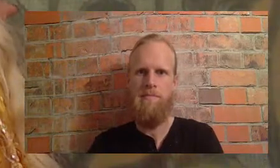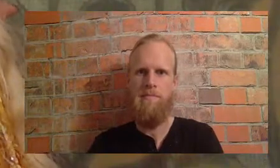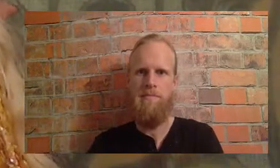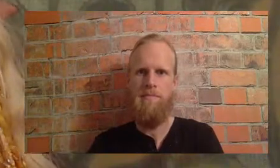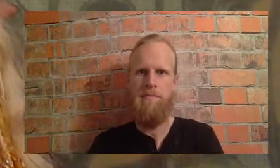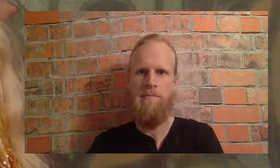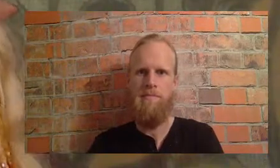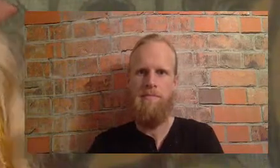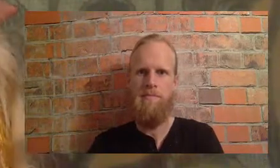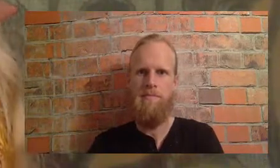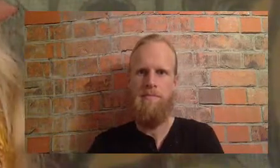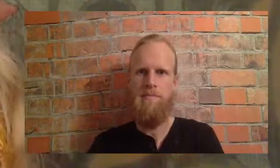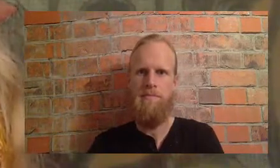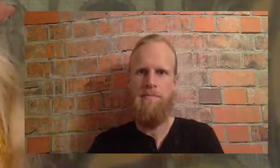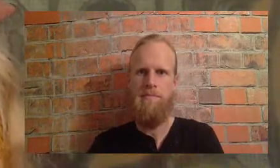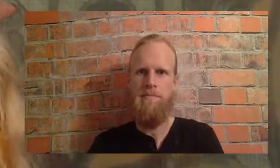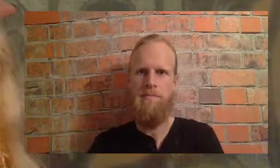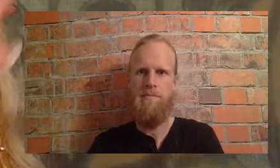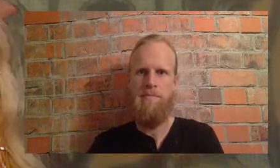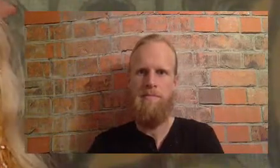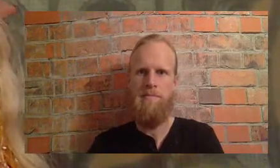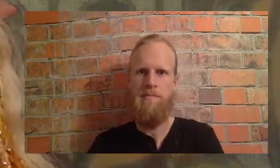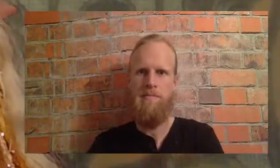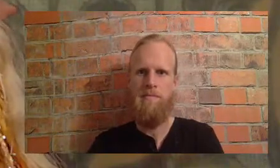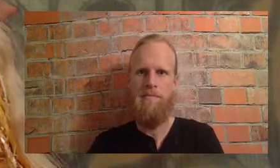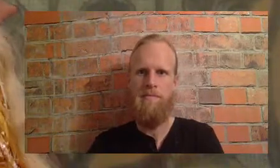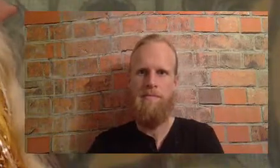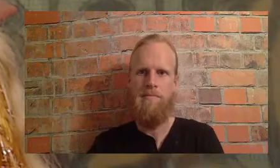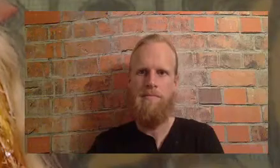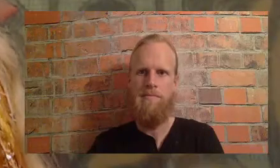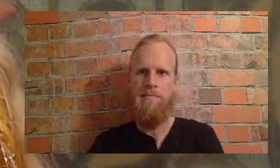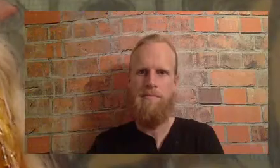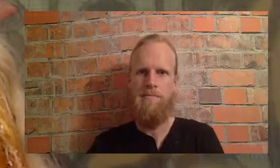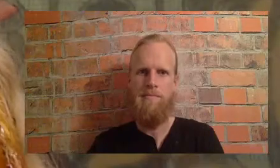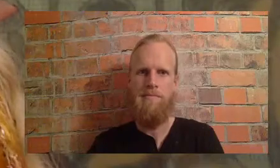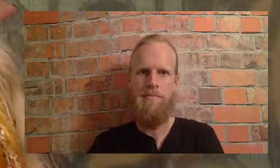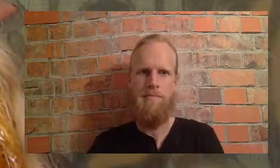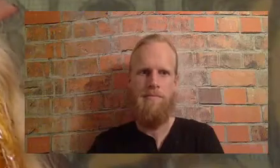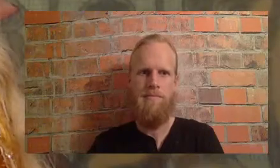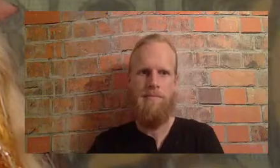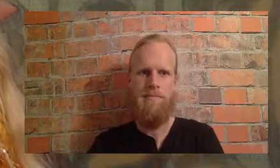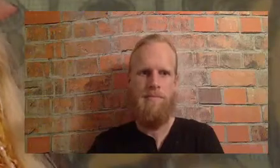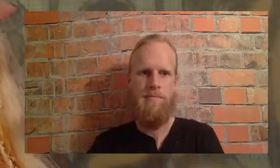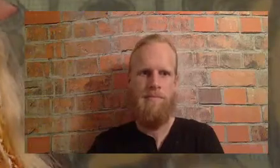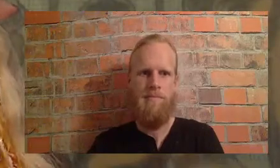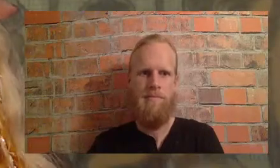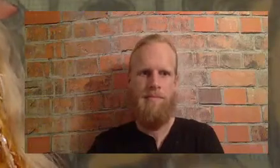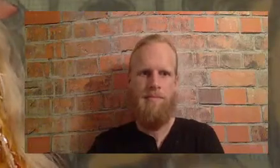time, your precious attention, and I can't wait to see you in the circle.